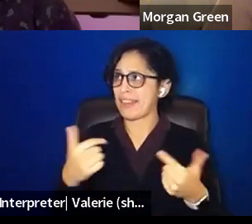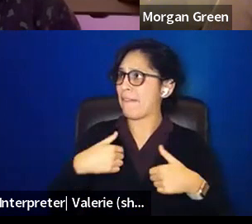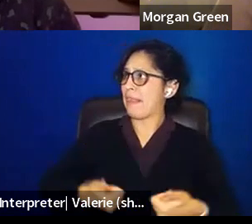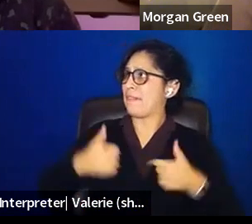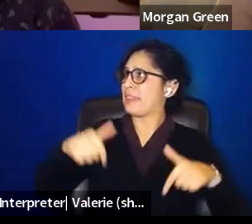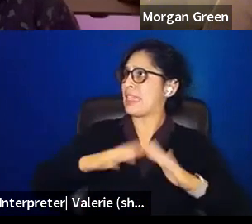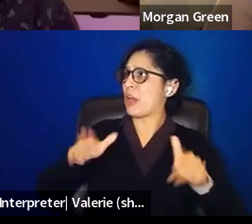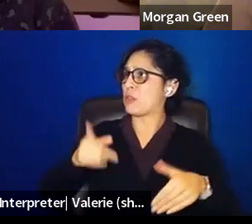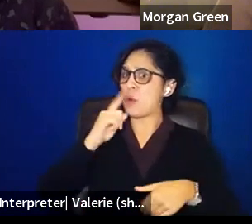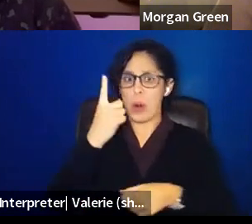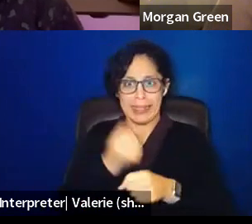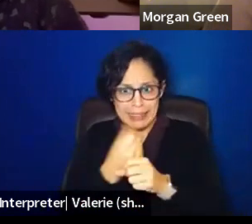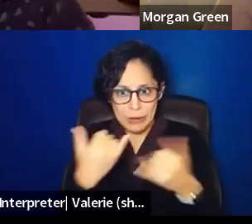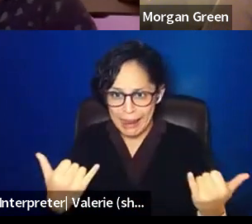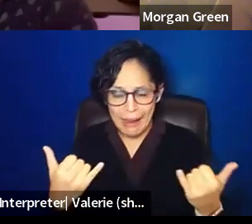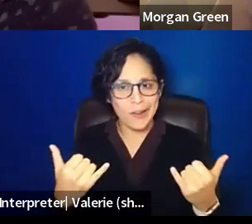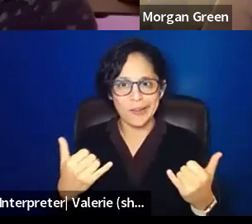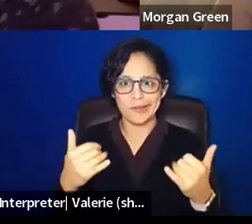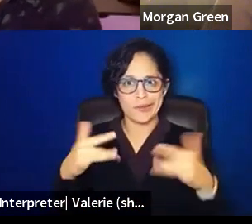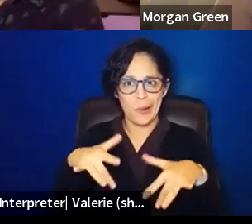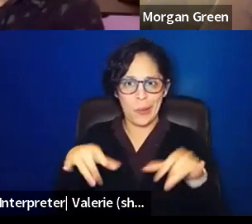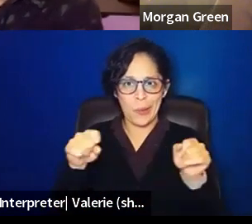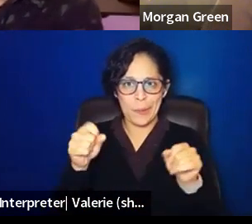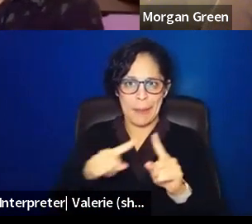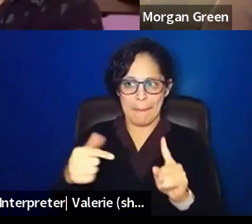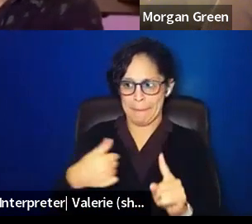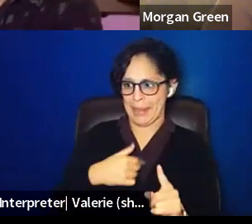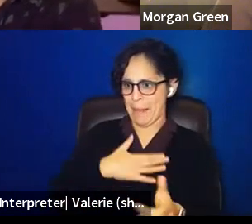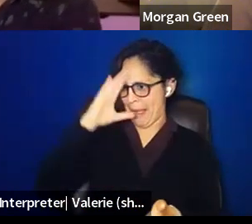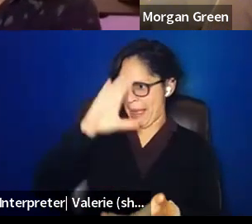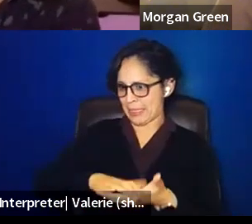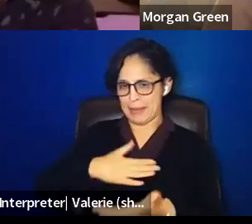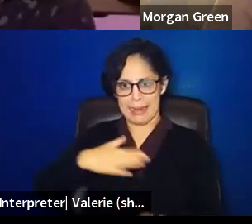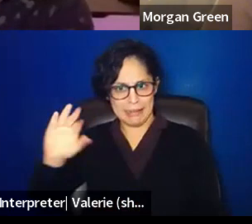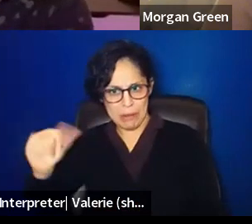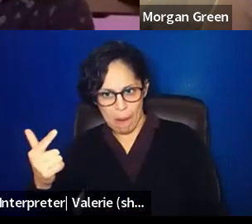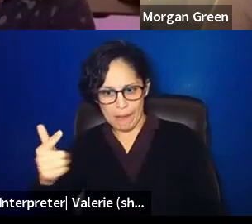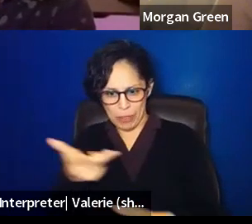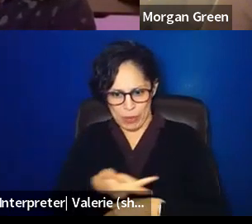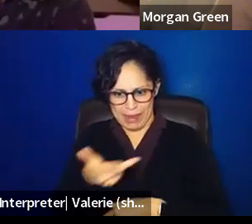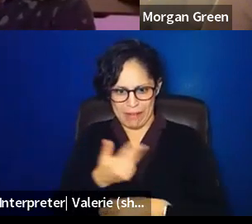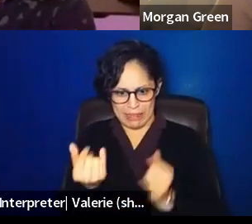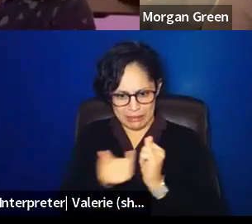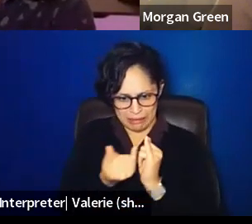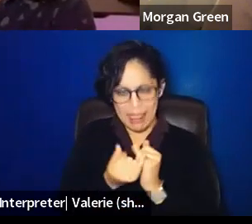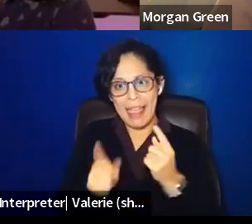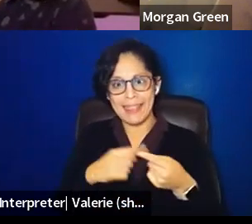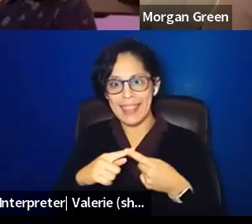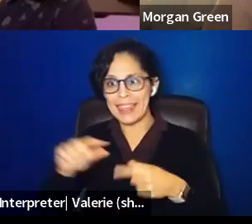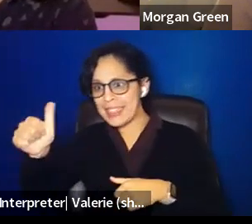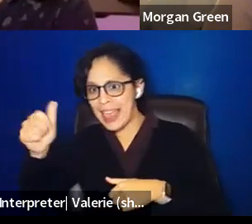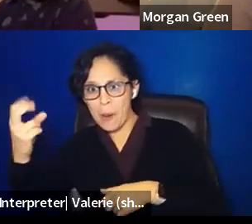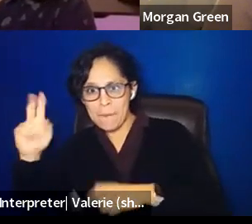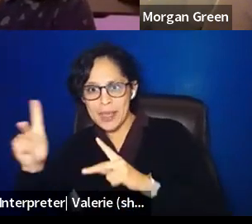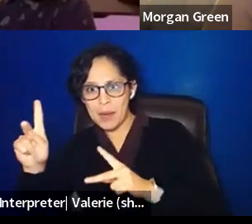for almost a year, which hasn't seen anyone but me and my husband and my dog. All of a sudden there were like 10, 12 people here, and